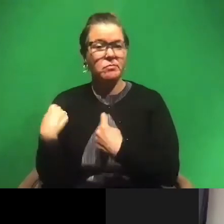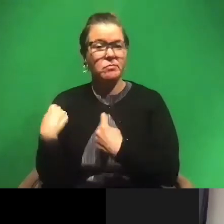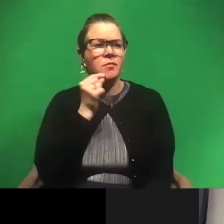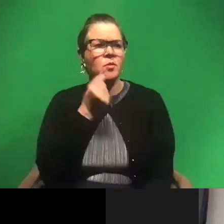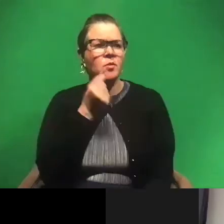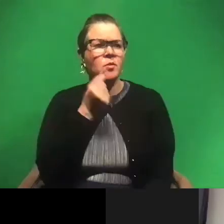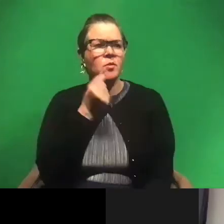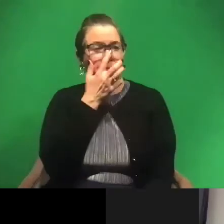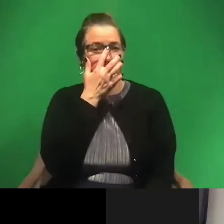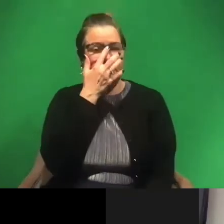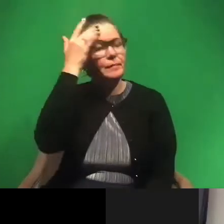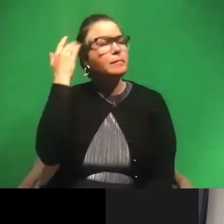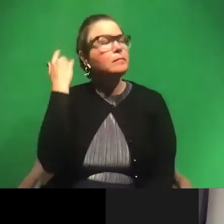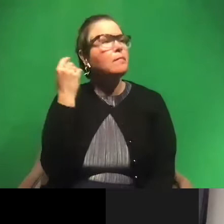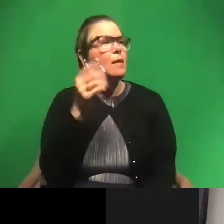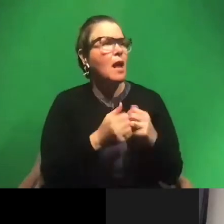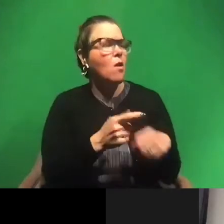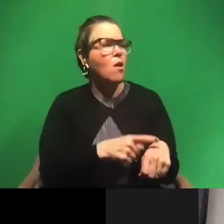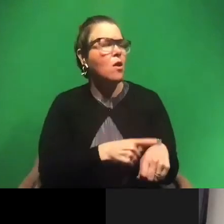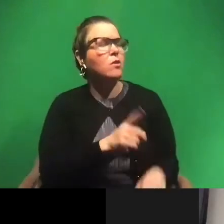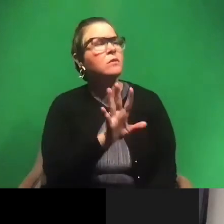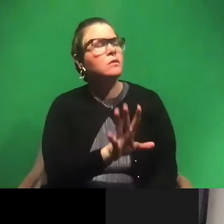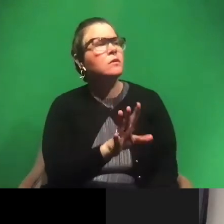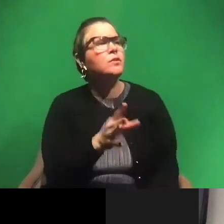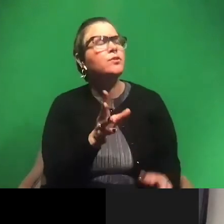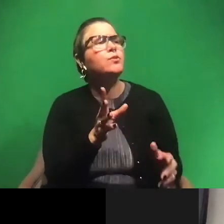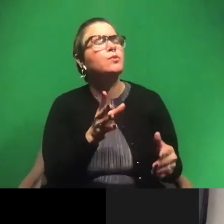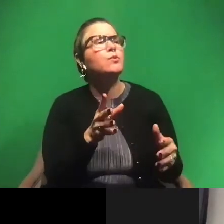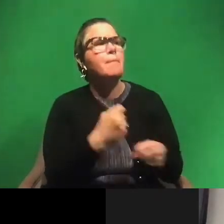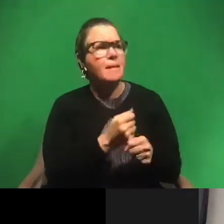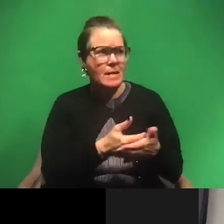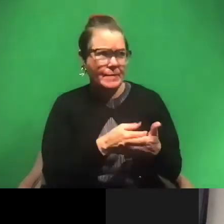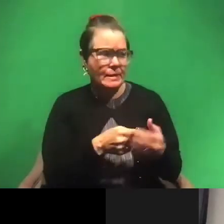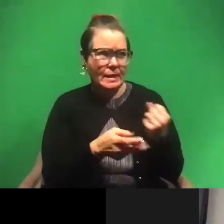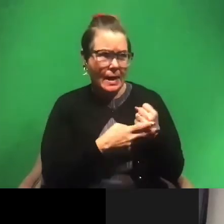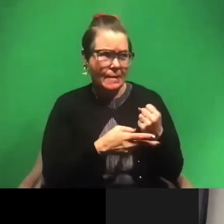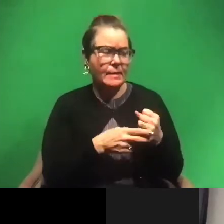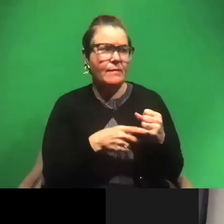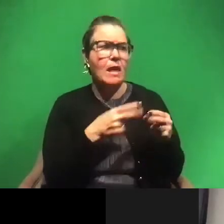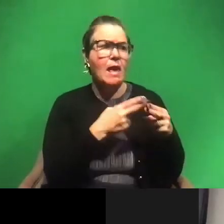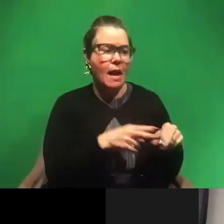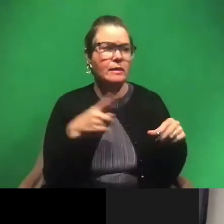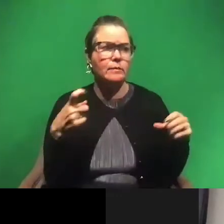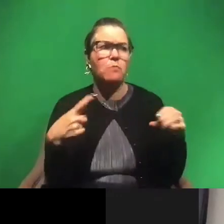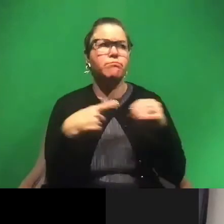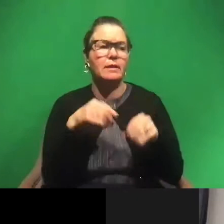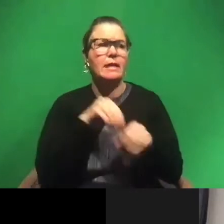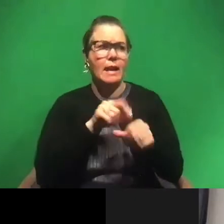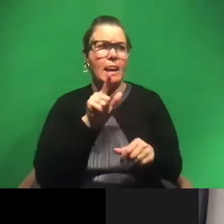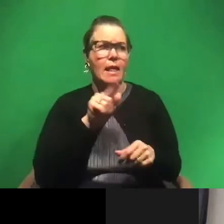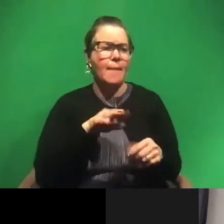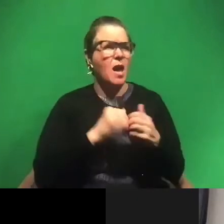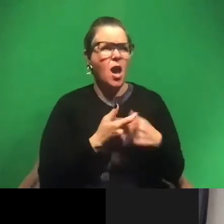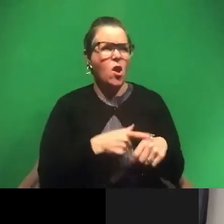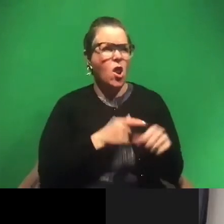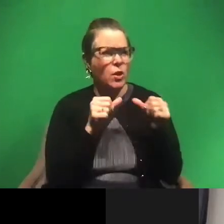long, so you're breeding them in captivity, the eggs and the sperm are meeting in the lab. How long do you keep them in the lab before you